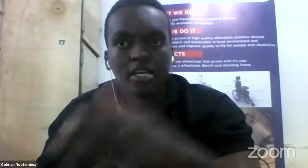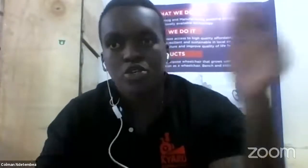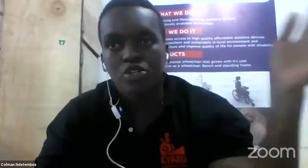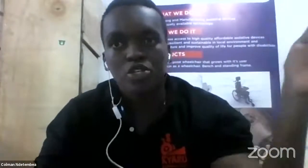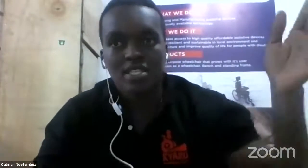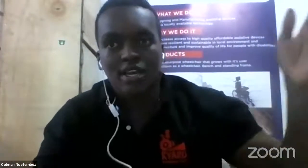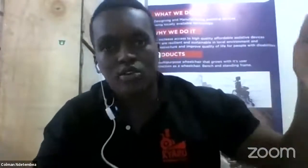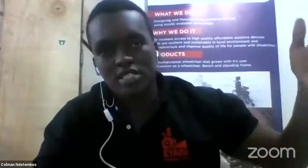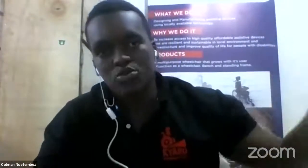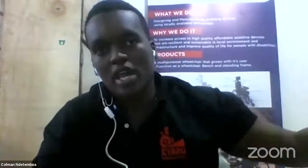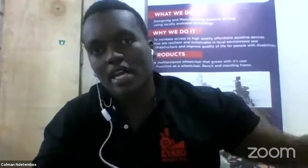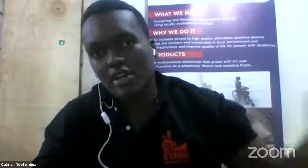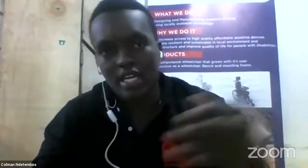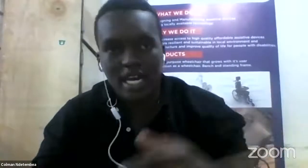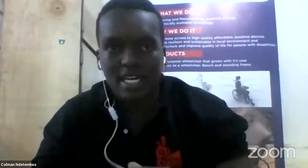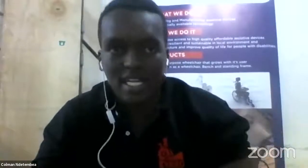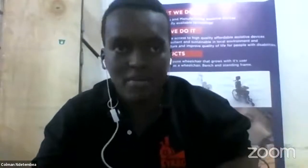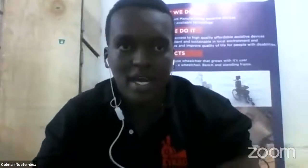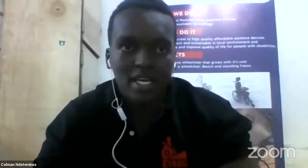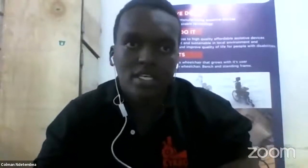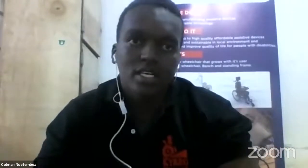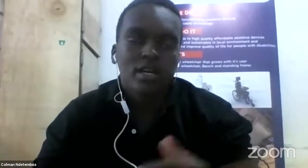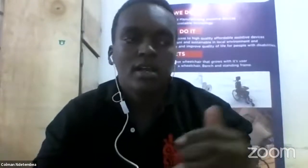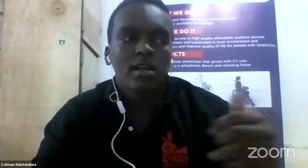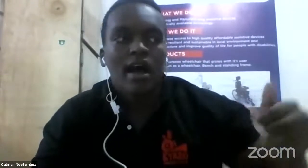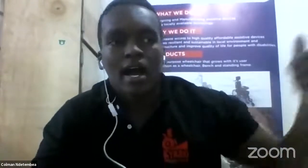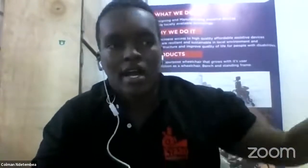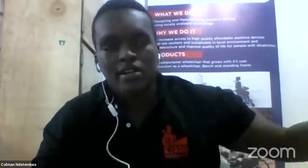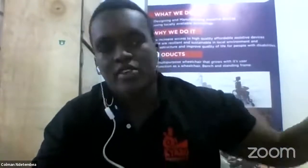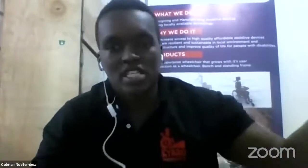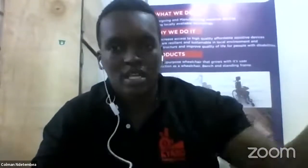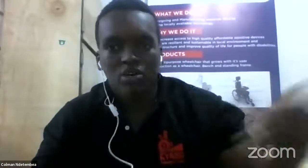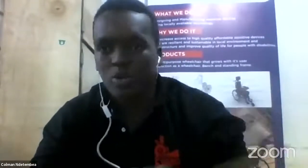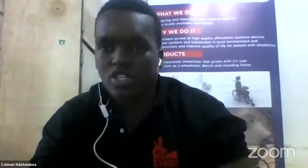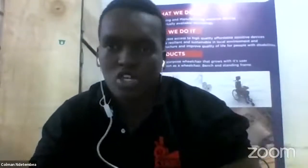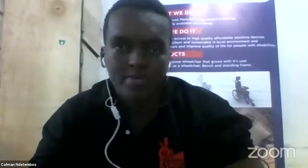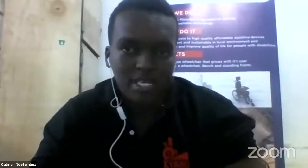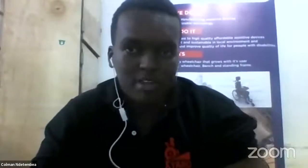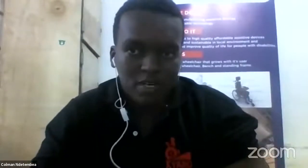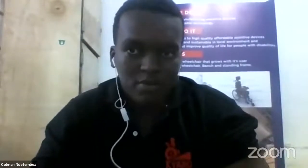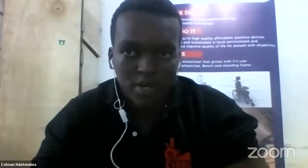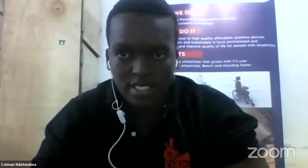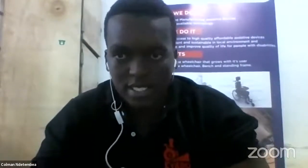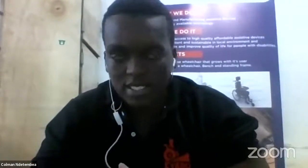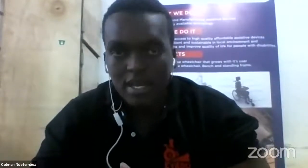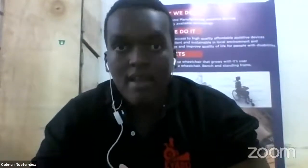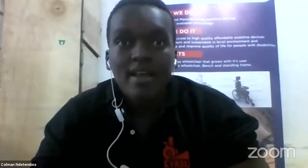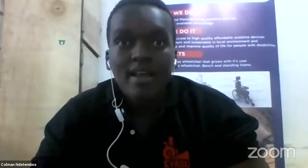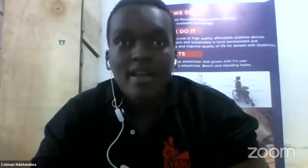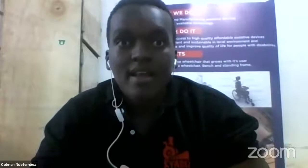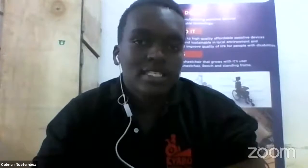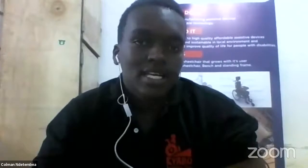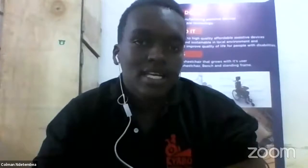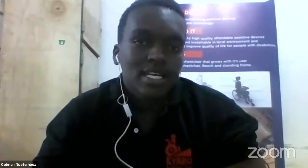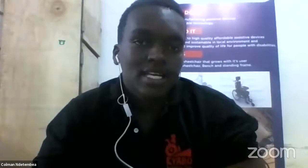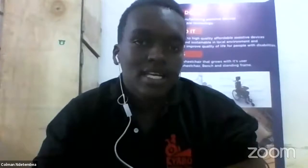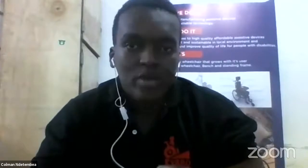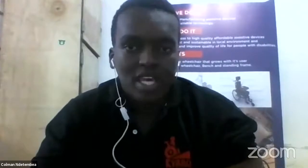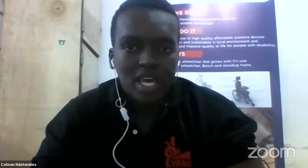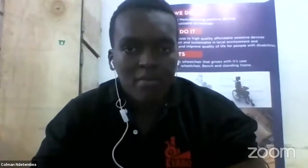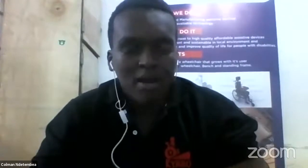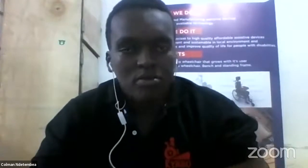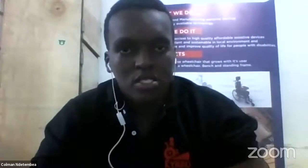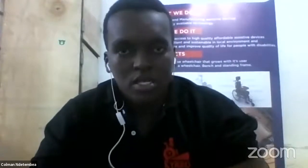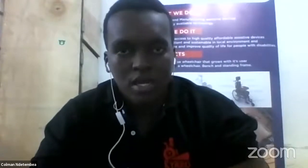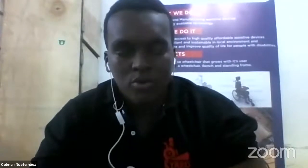technicians to reduce the cost that we're incurring currently by renting out workshops at different places. The detailed numbers